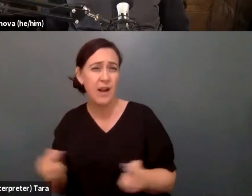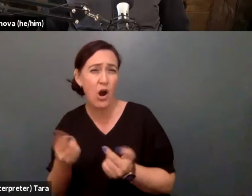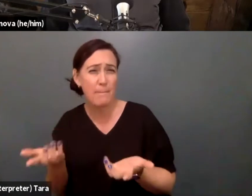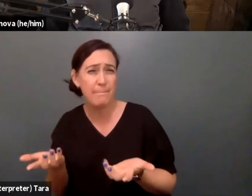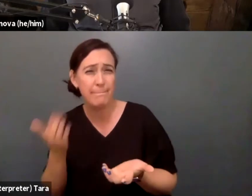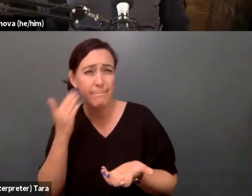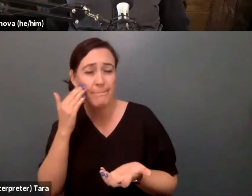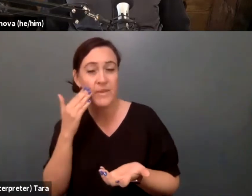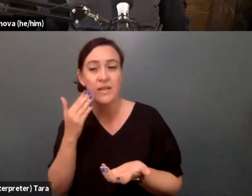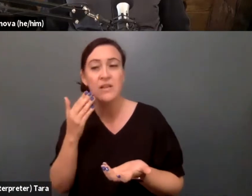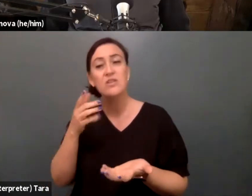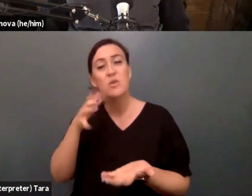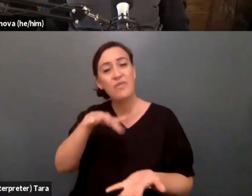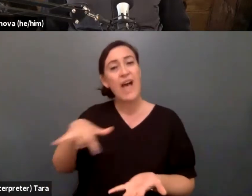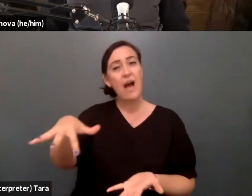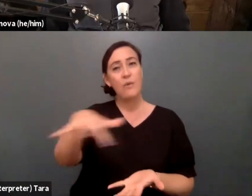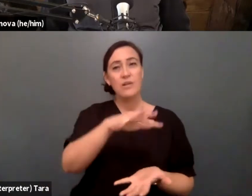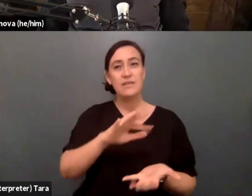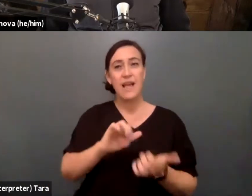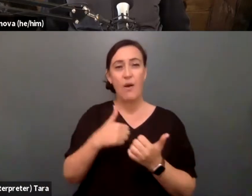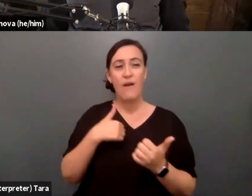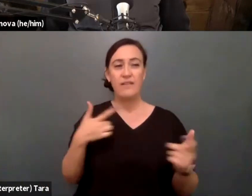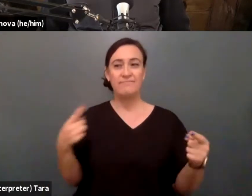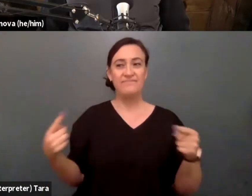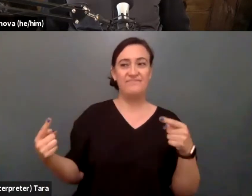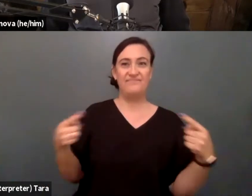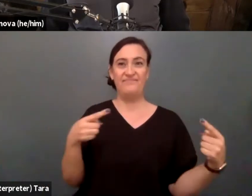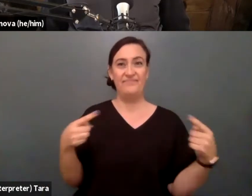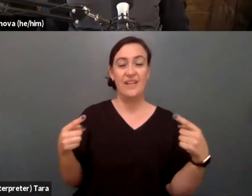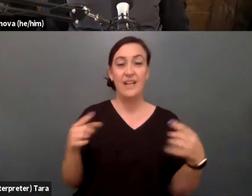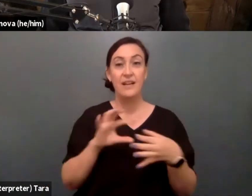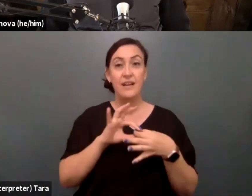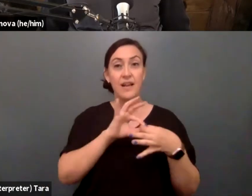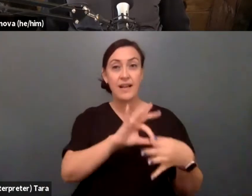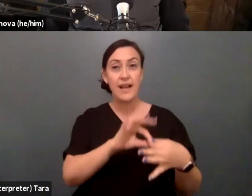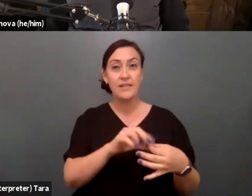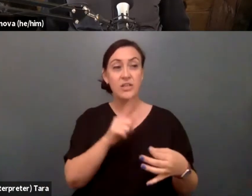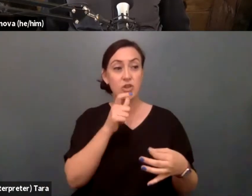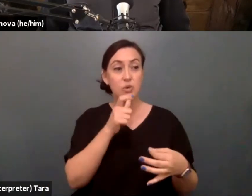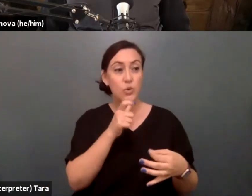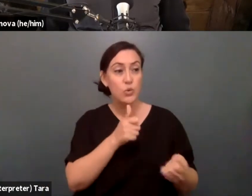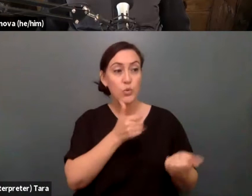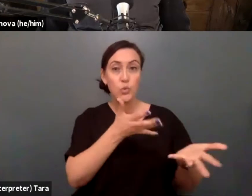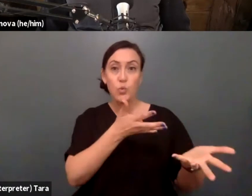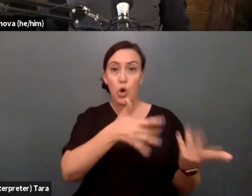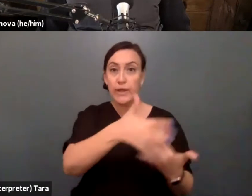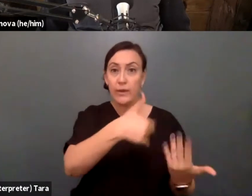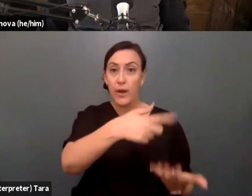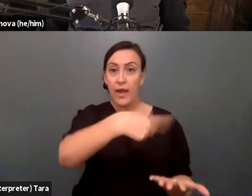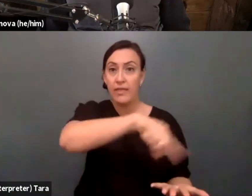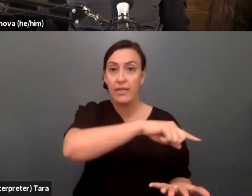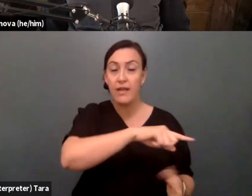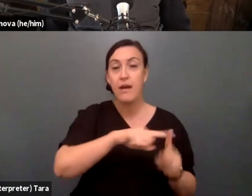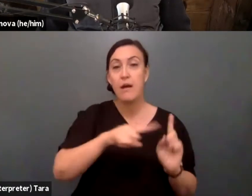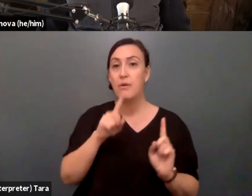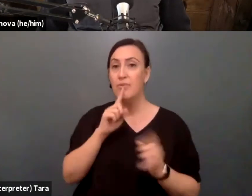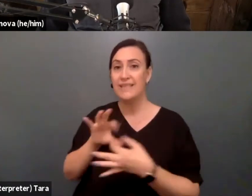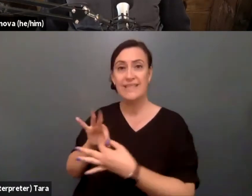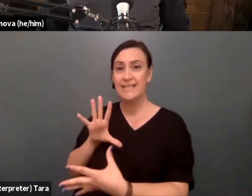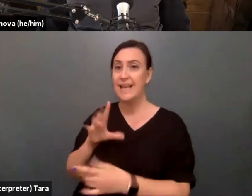that was a place where I felt this real, I felt connected to the constituency that we were working with, but this real